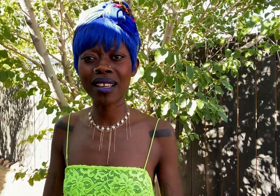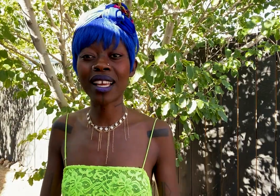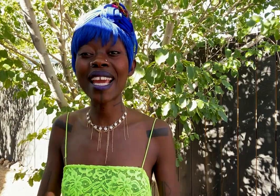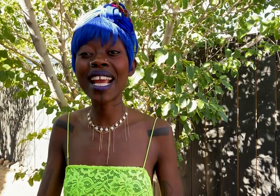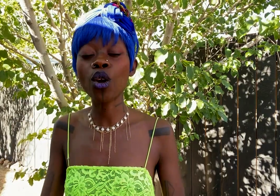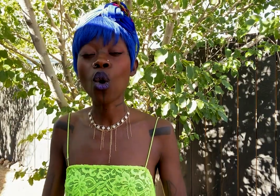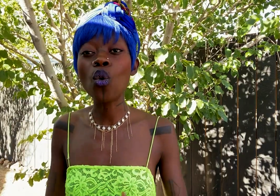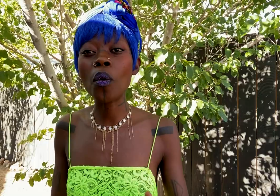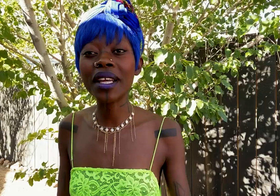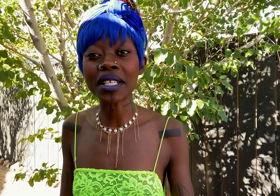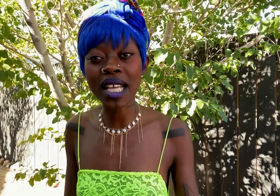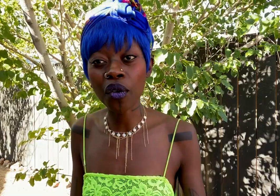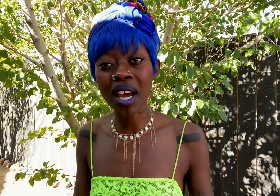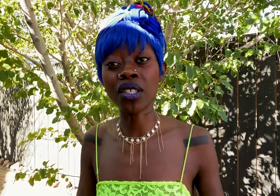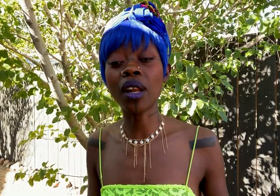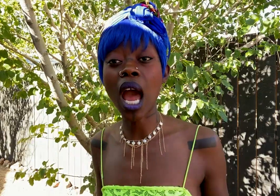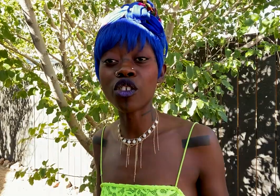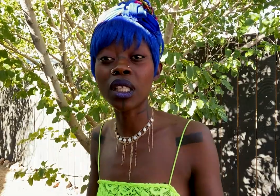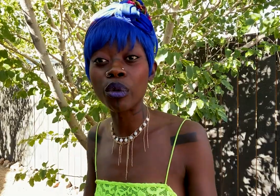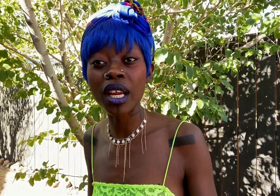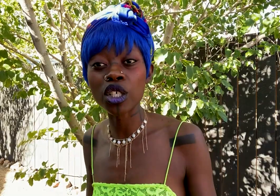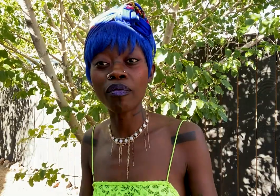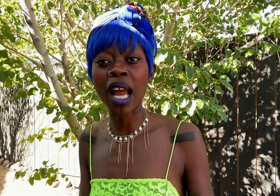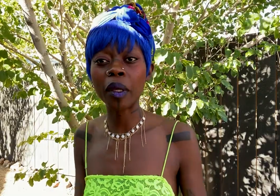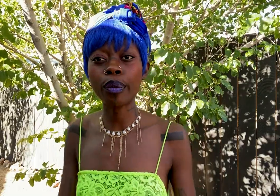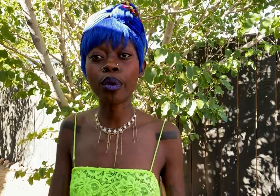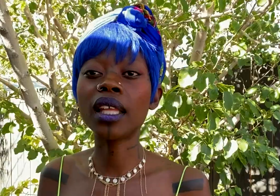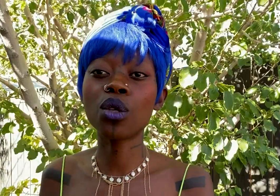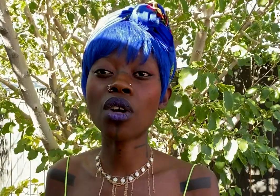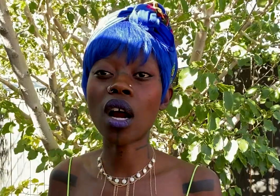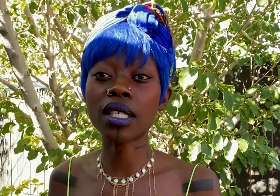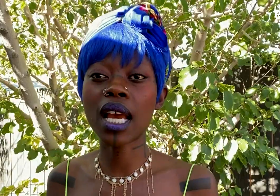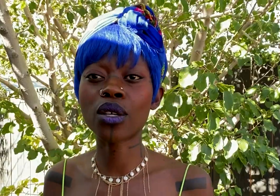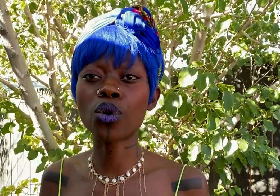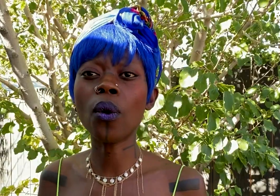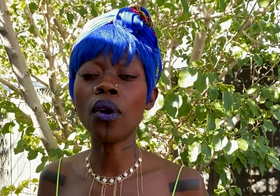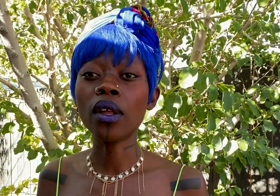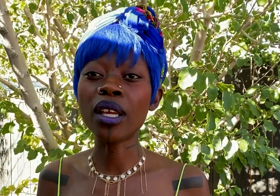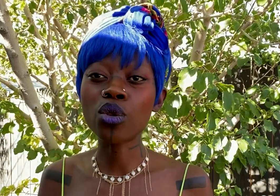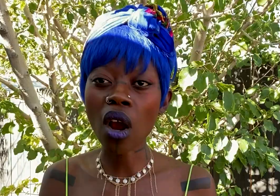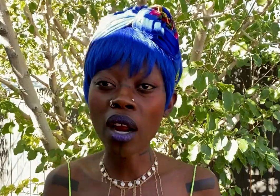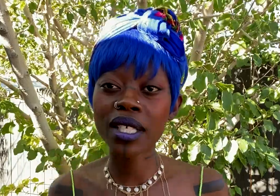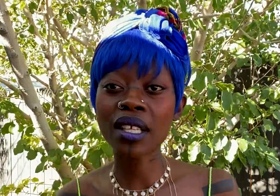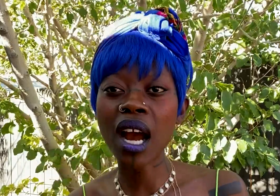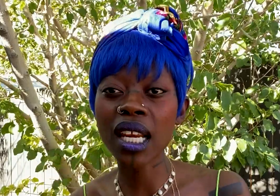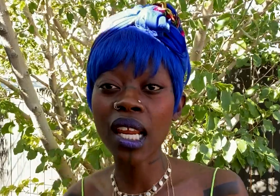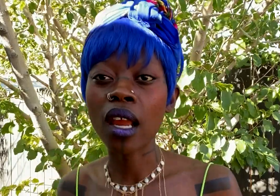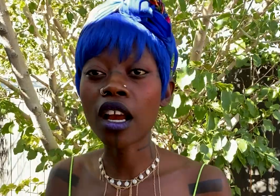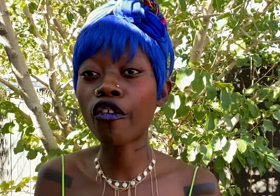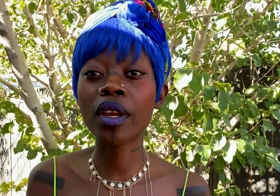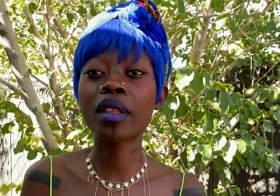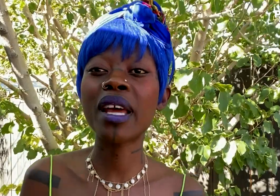Kuti, the king, who were willing to sacrifice their lives for the liberation of Black people. And they use art as a tool. They use art as the